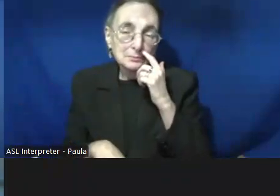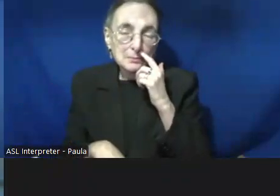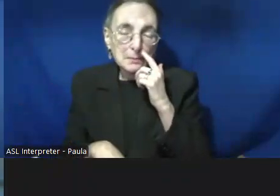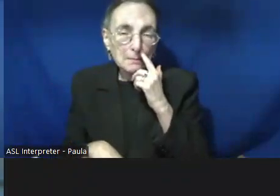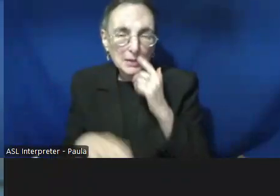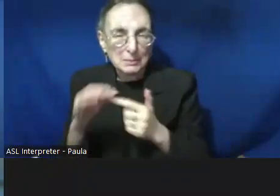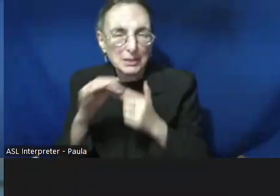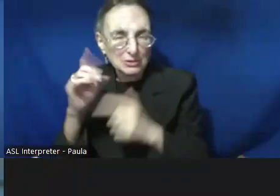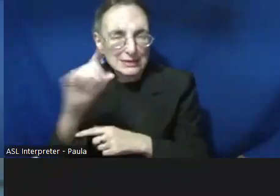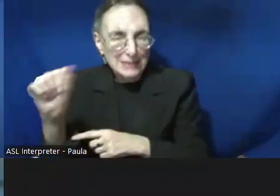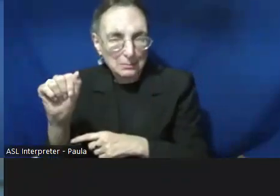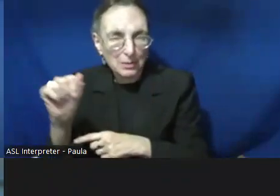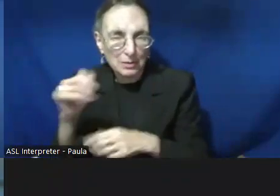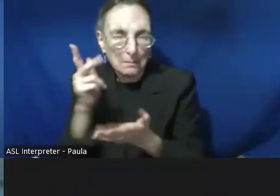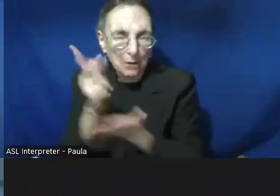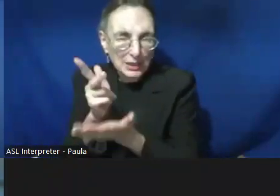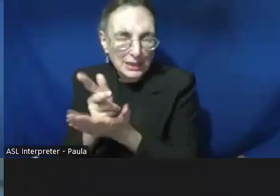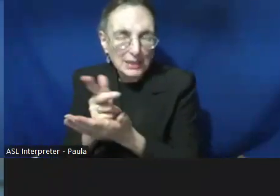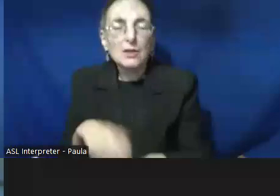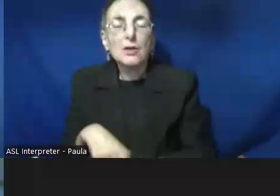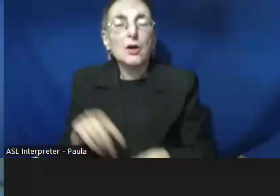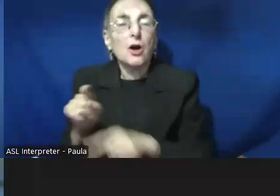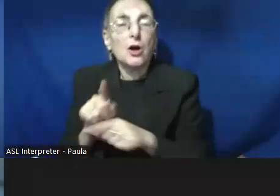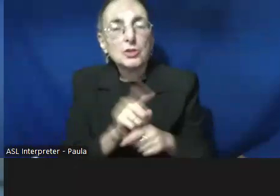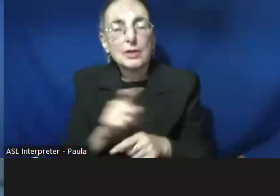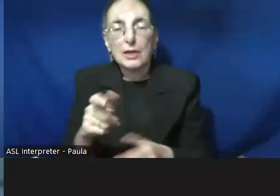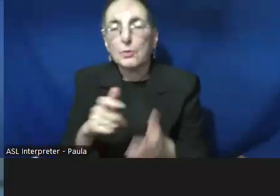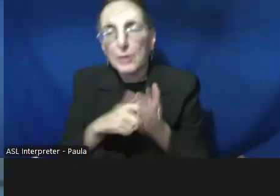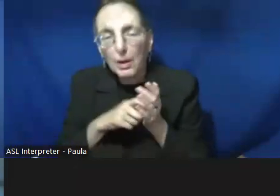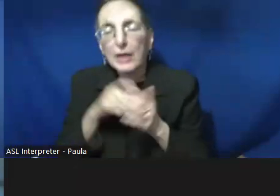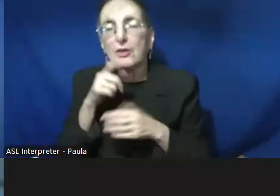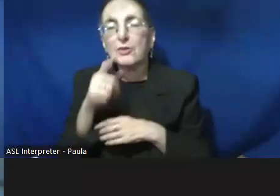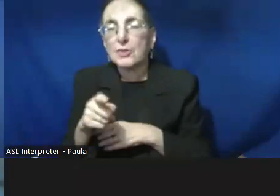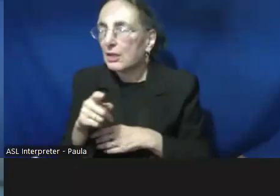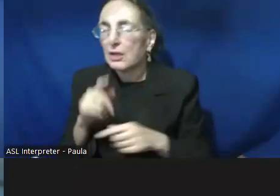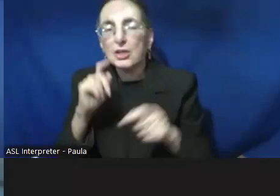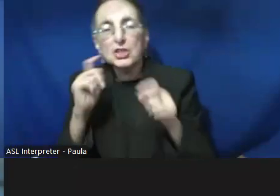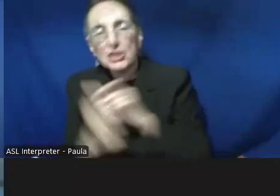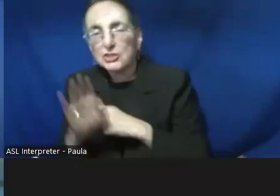that it's requiring a fundamental alteration of their program. So they're saying,